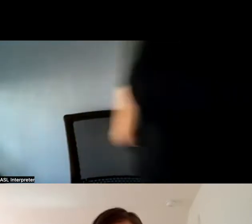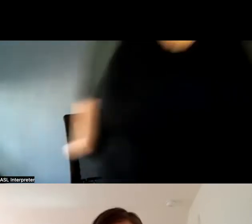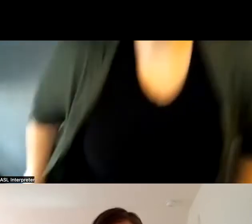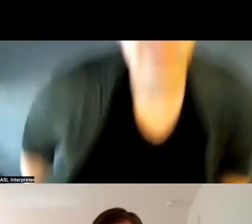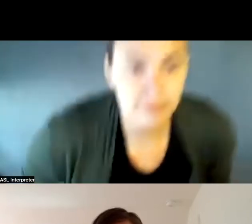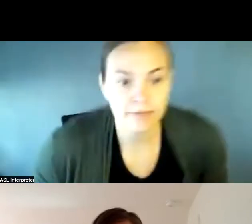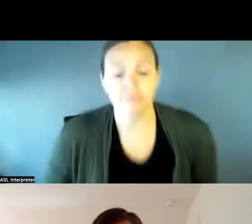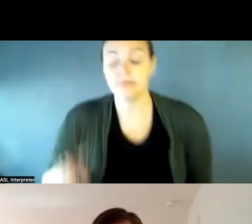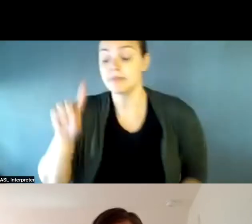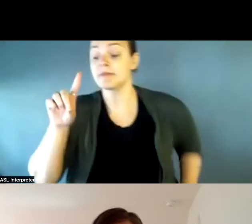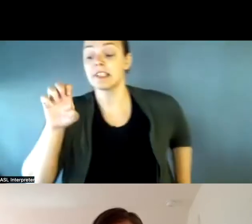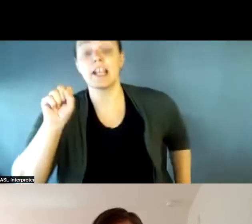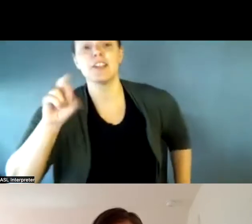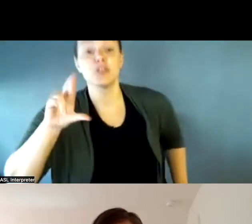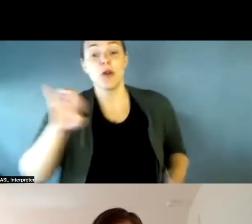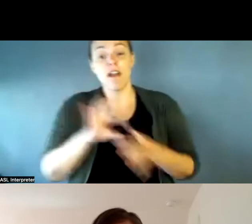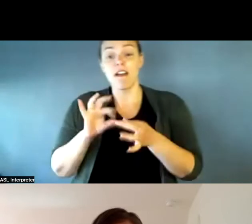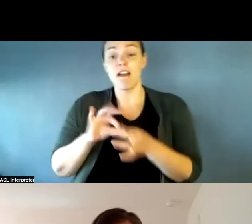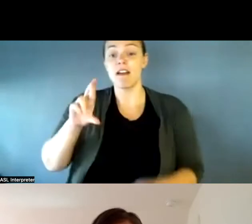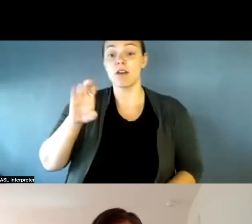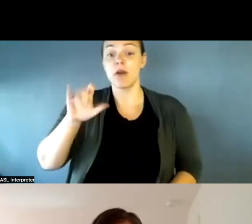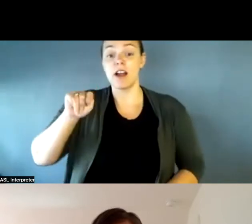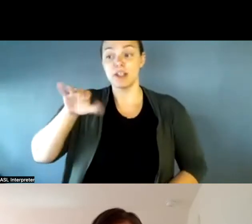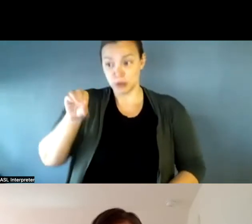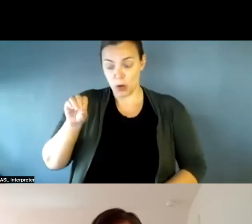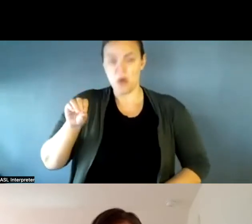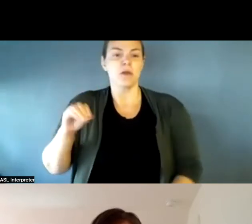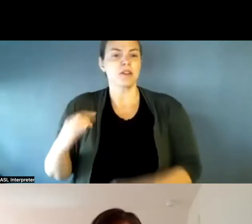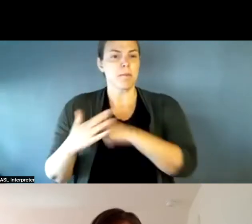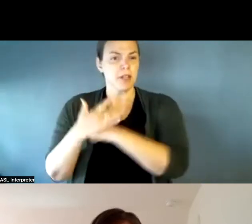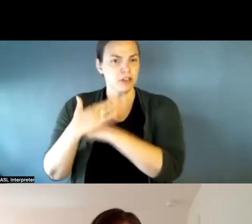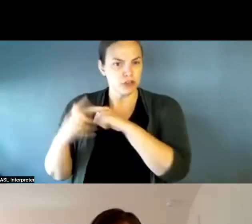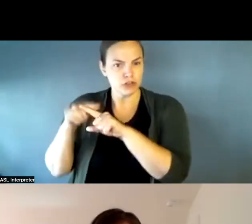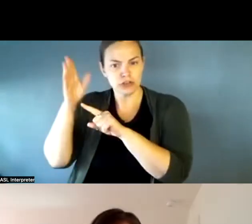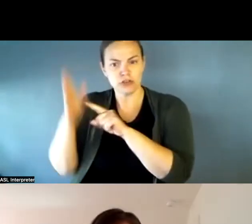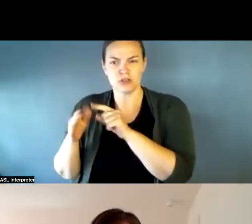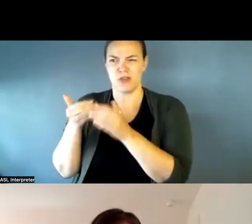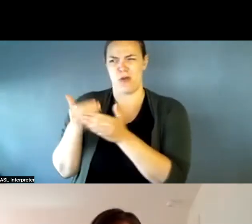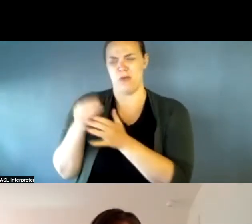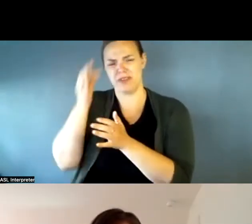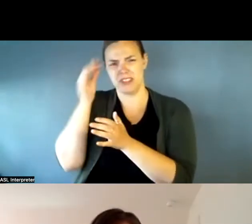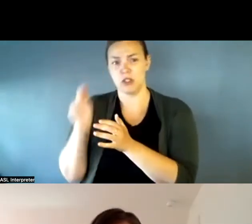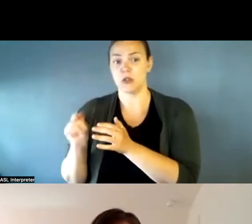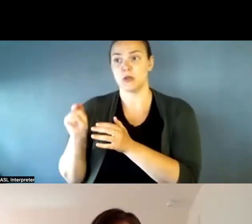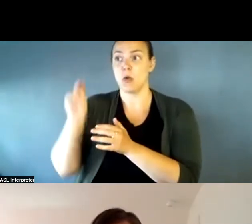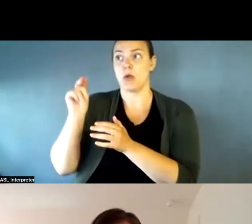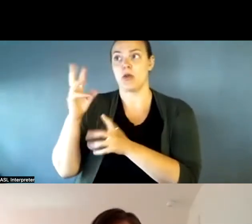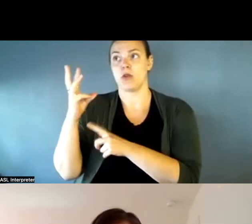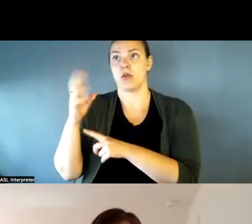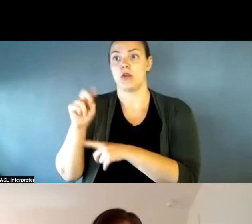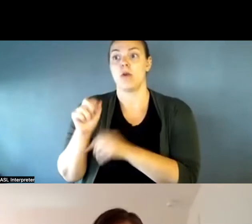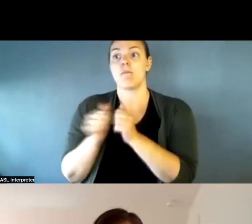beach on the ocean, the westernmost part of the United States, almost the northernmost part of the westernmost part of the United